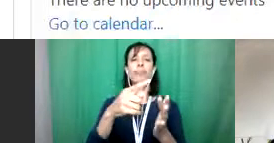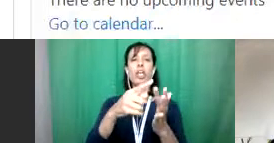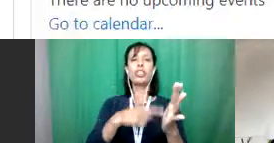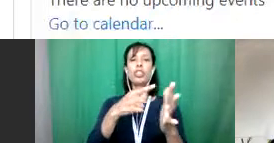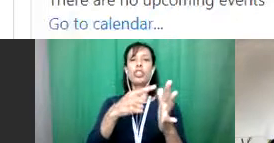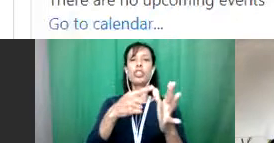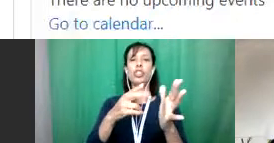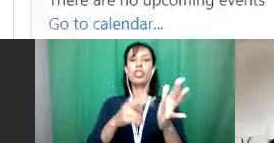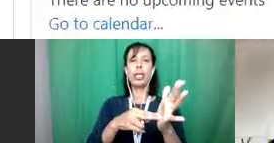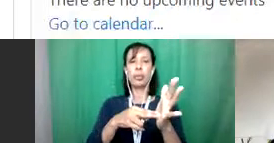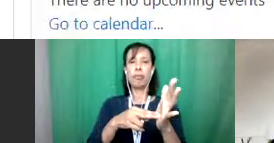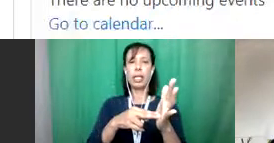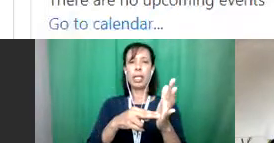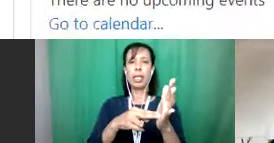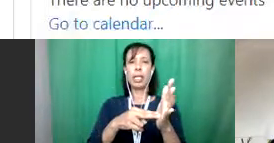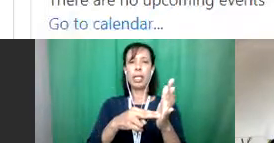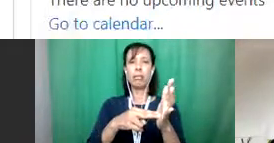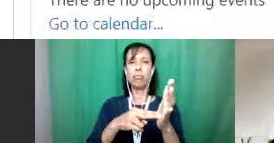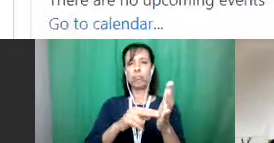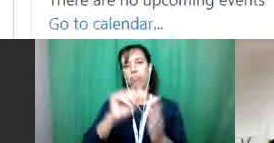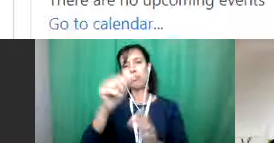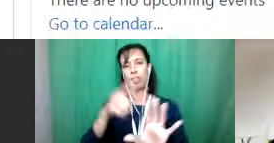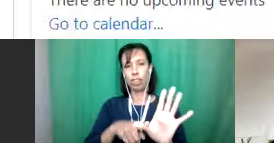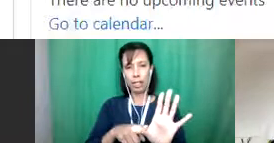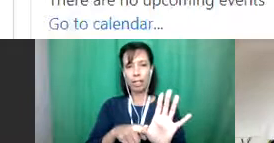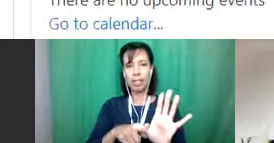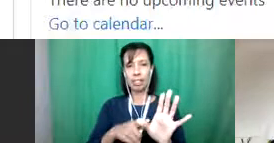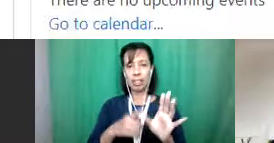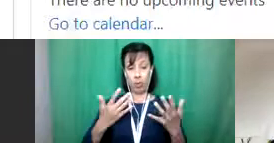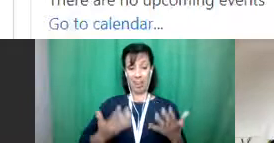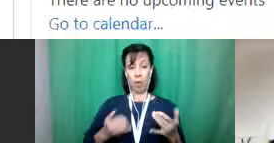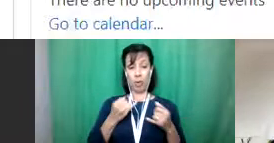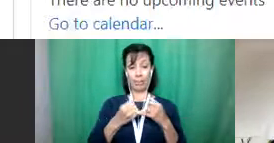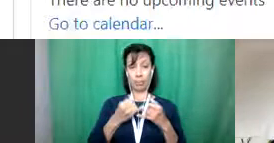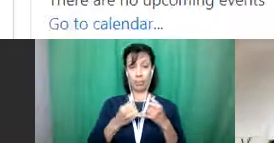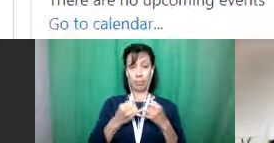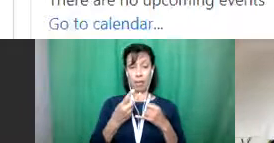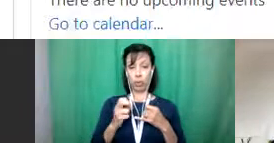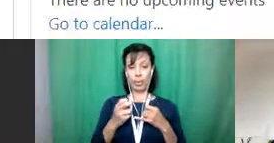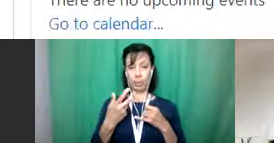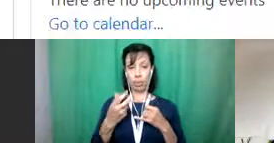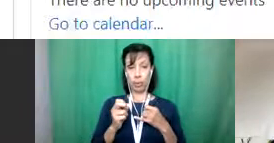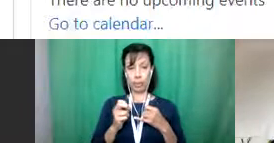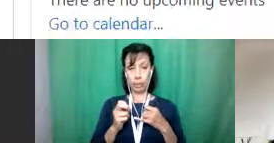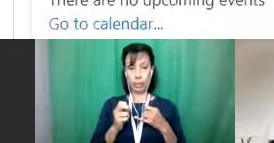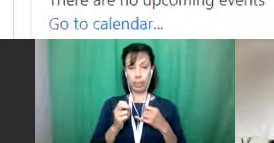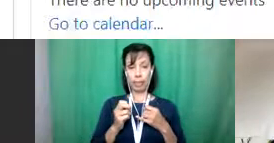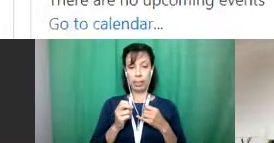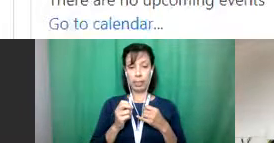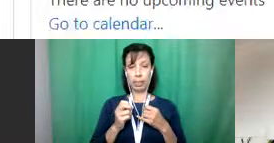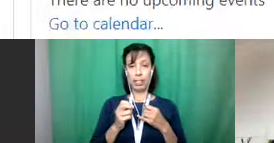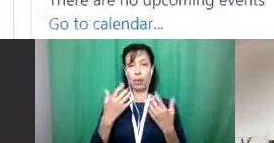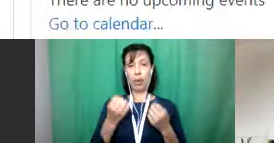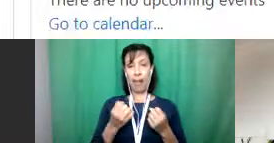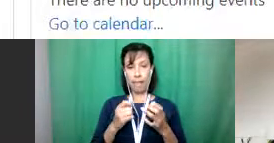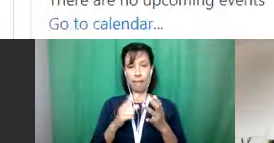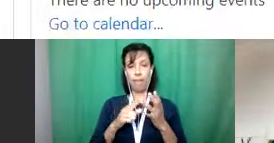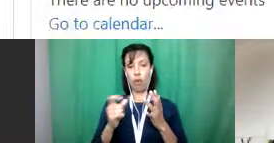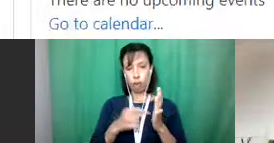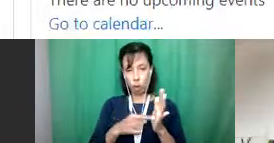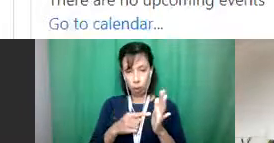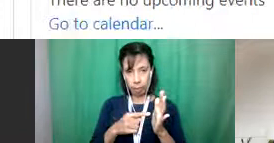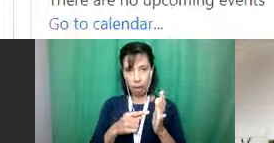2021. So we're now in September 2020. Okay, so you've got all of October, all of November, and